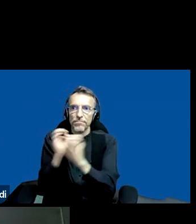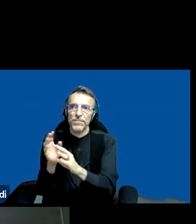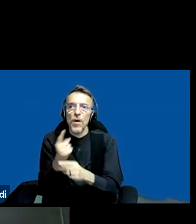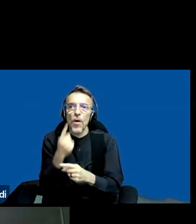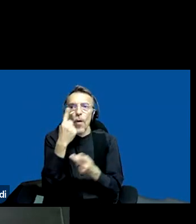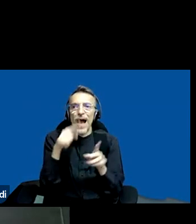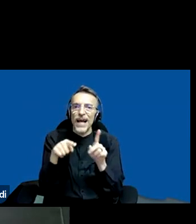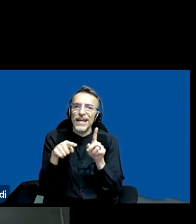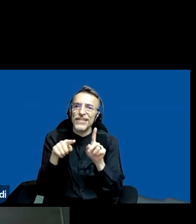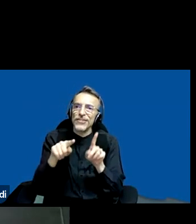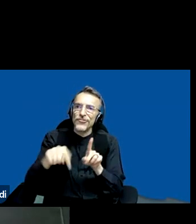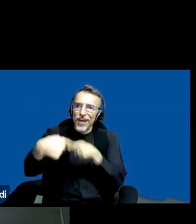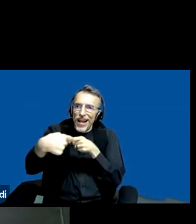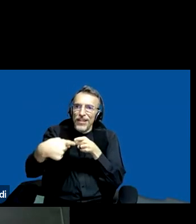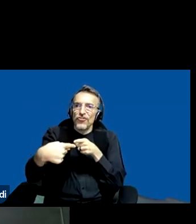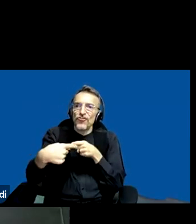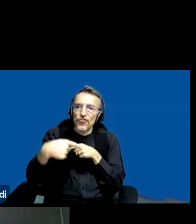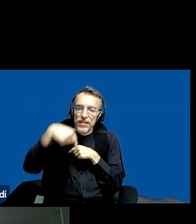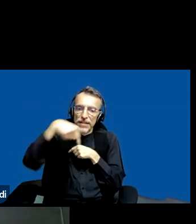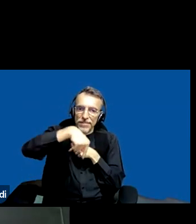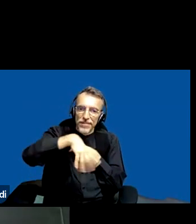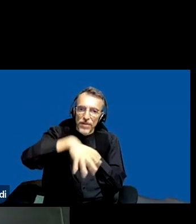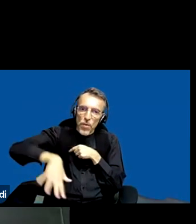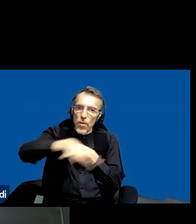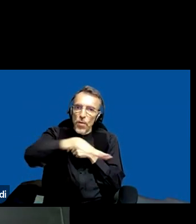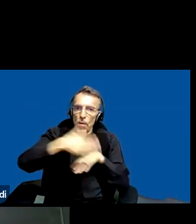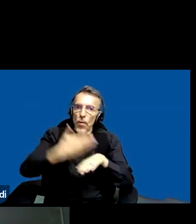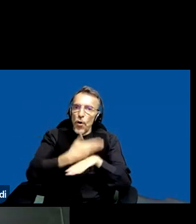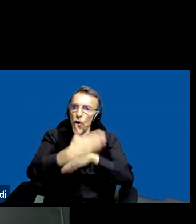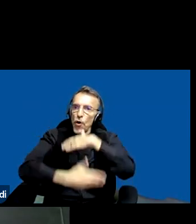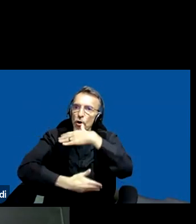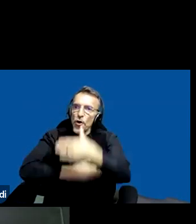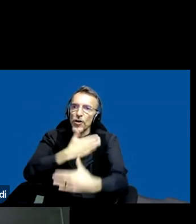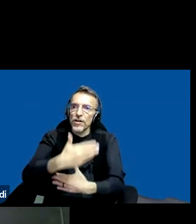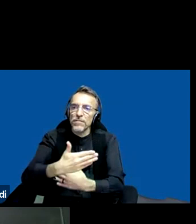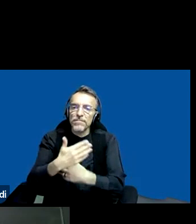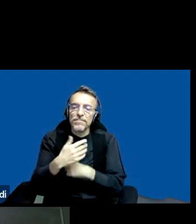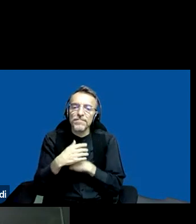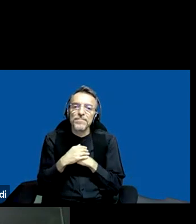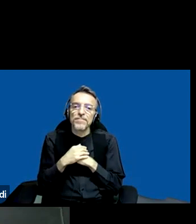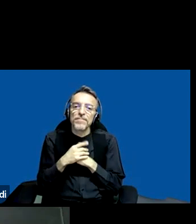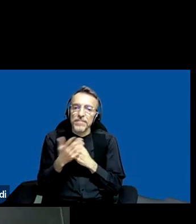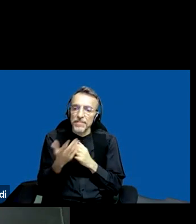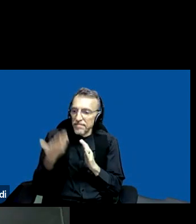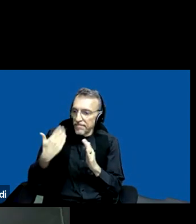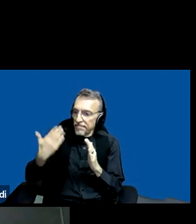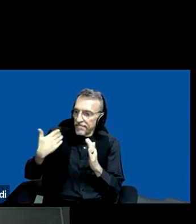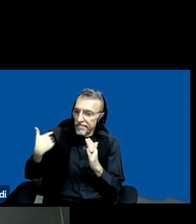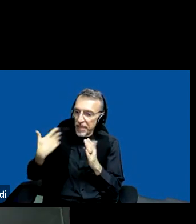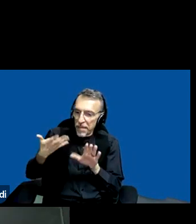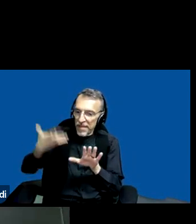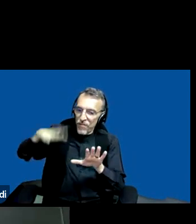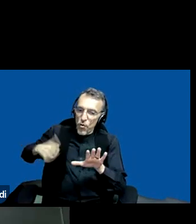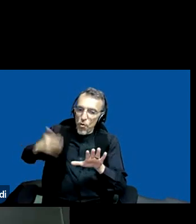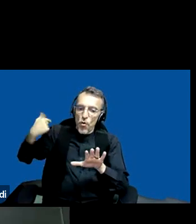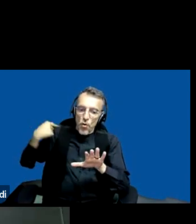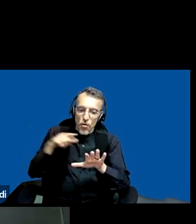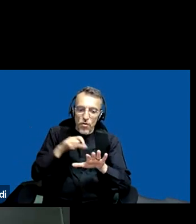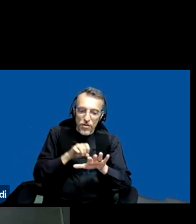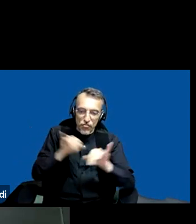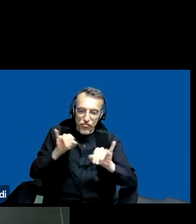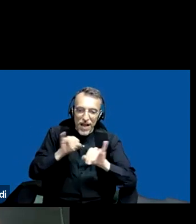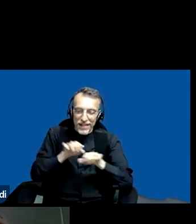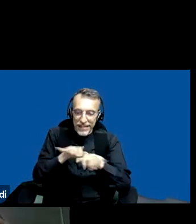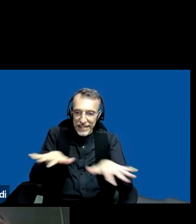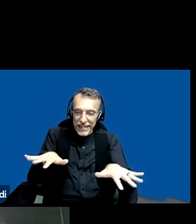of this work that is, you know, it pre-exists the crisis, certainly, but is to